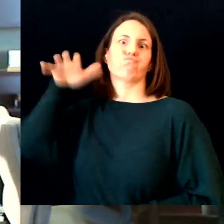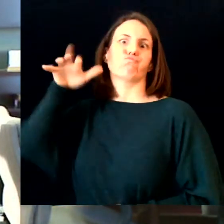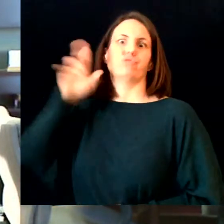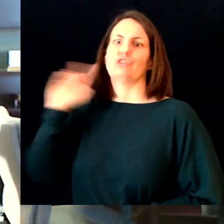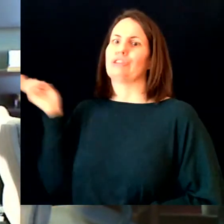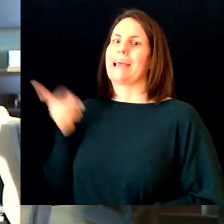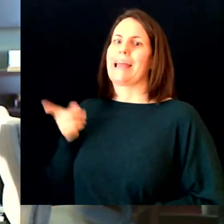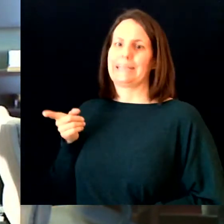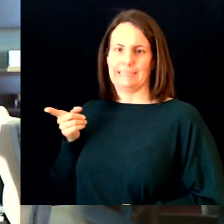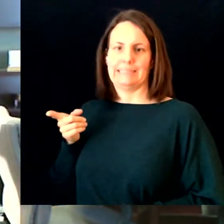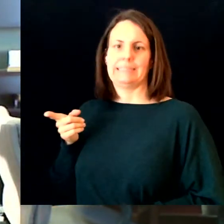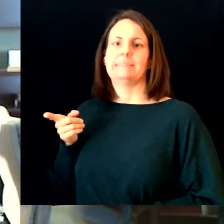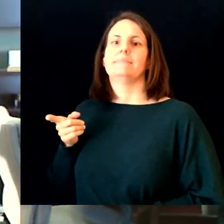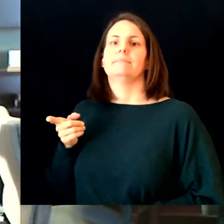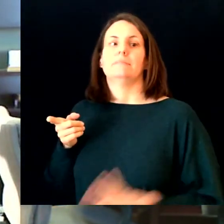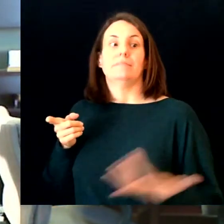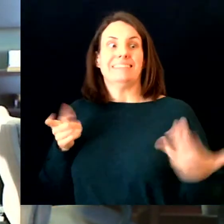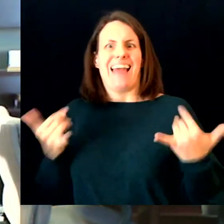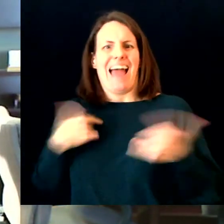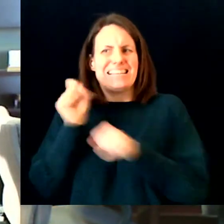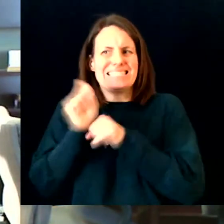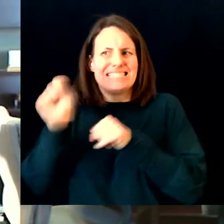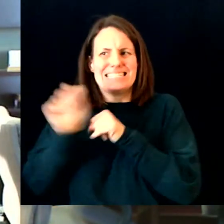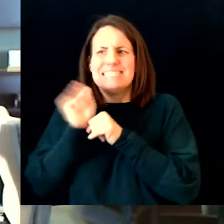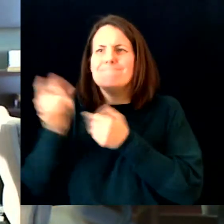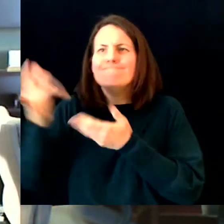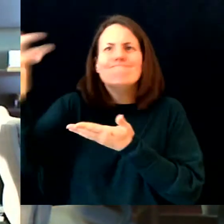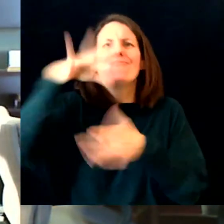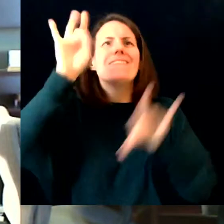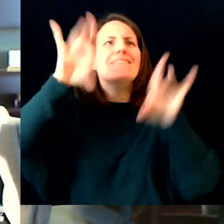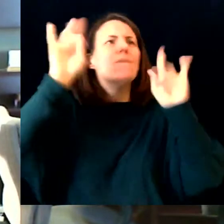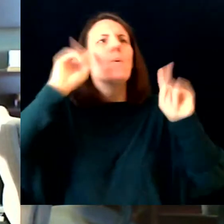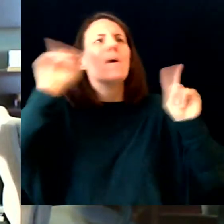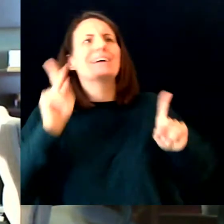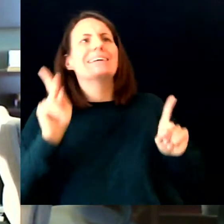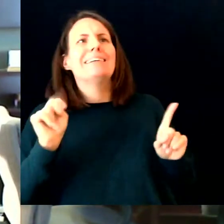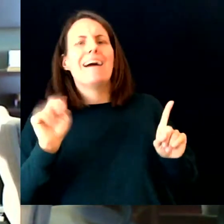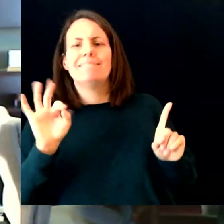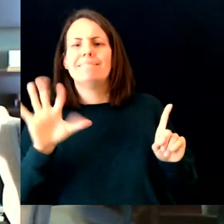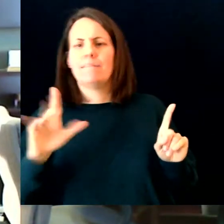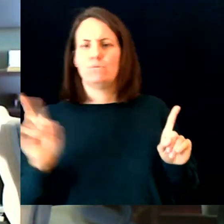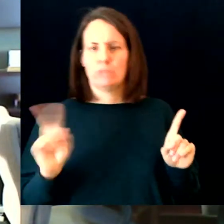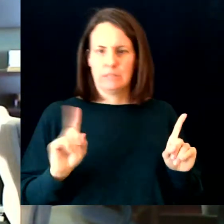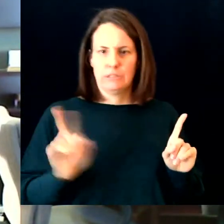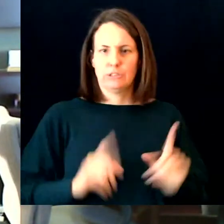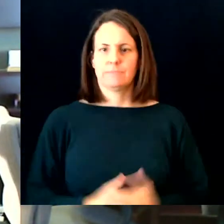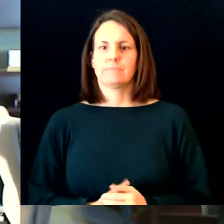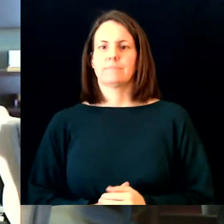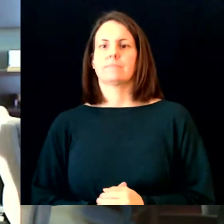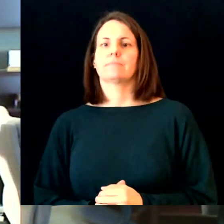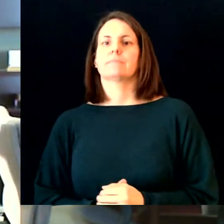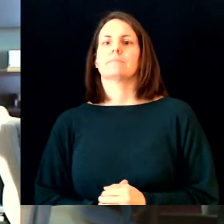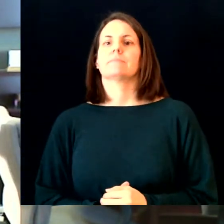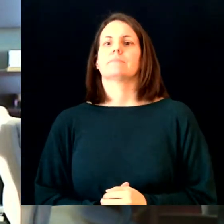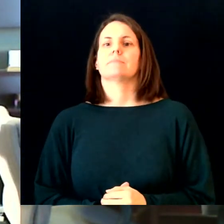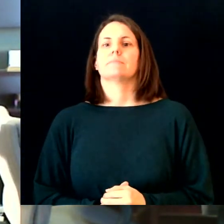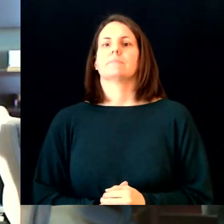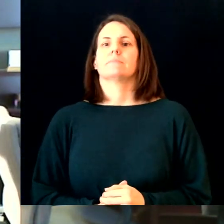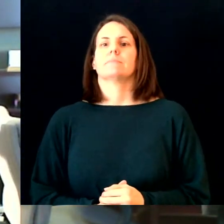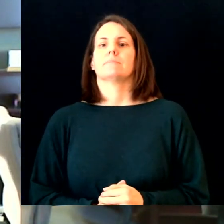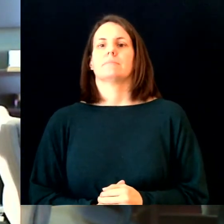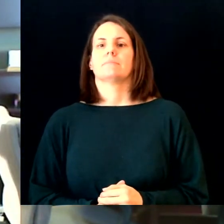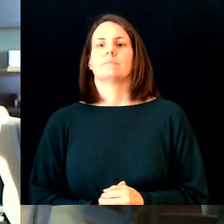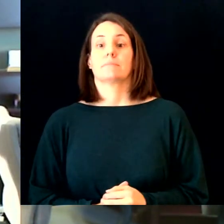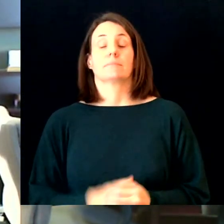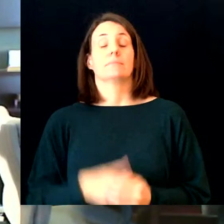source additional youth and child size masks to make sure that we have those as well. So it's an ongoing process. And